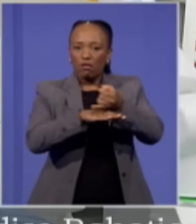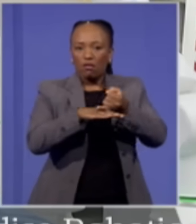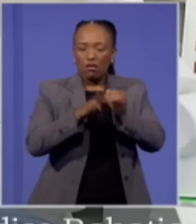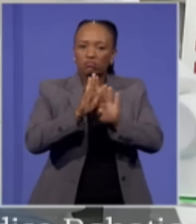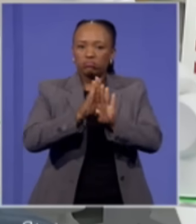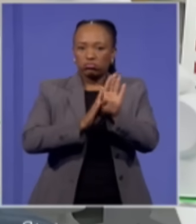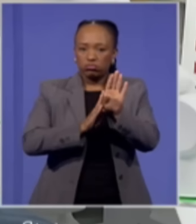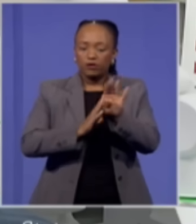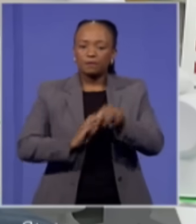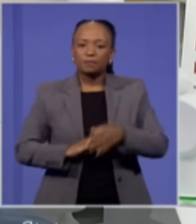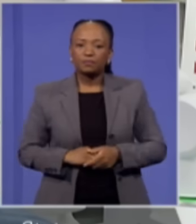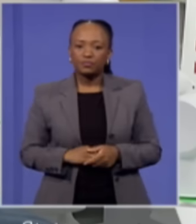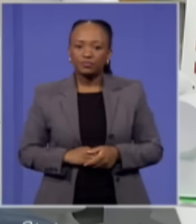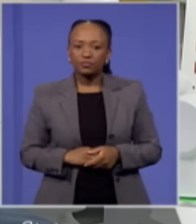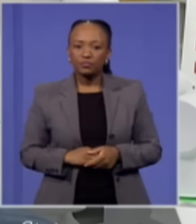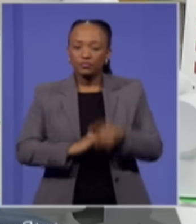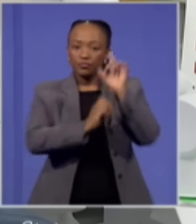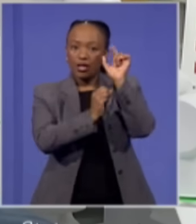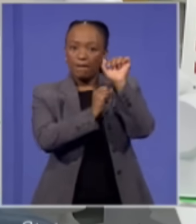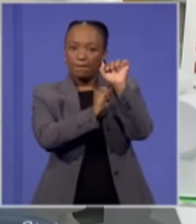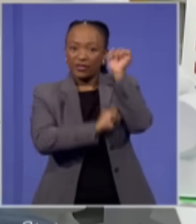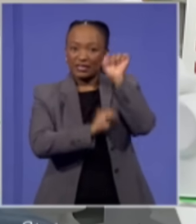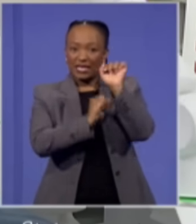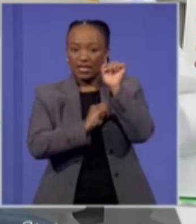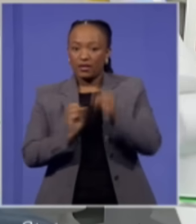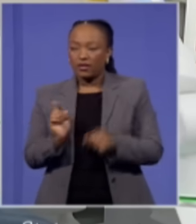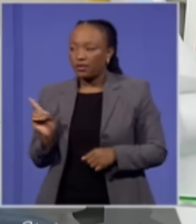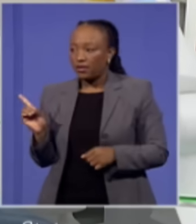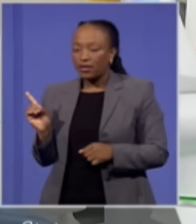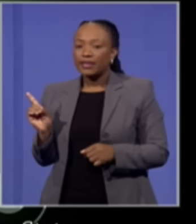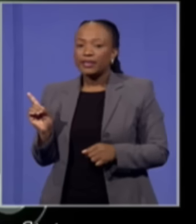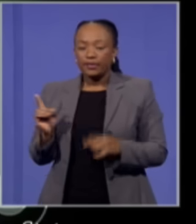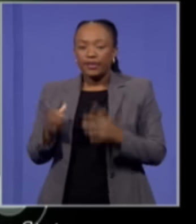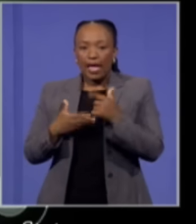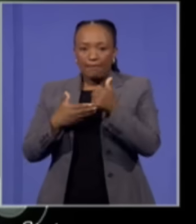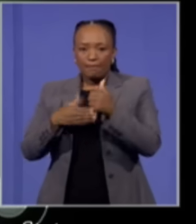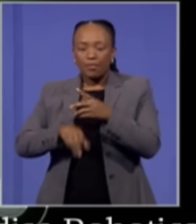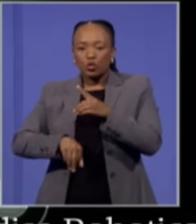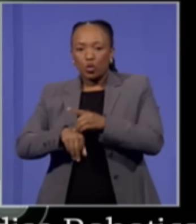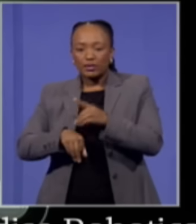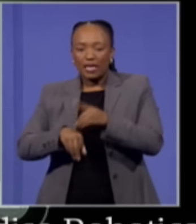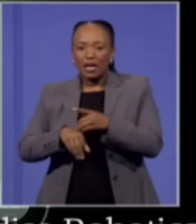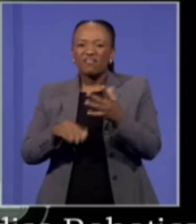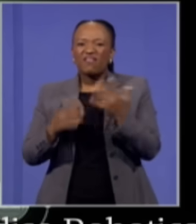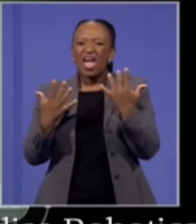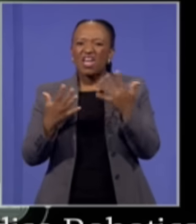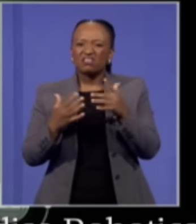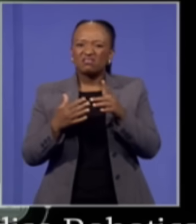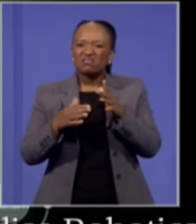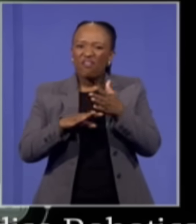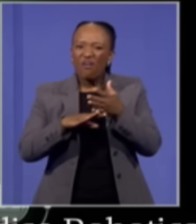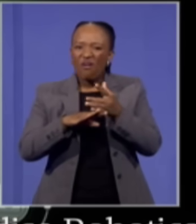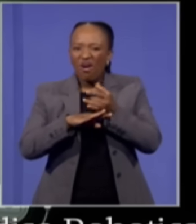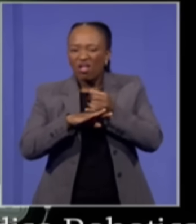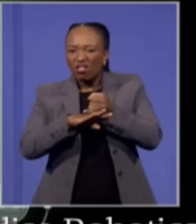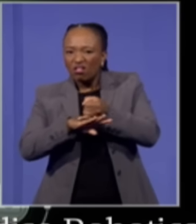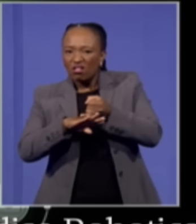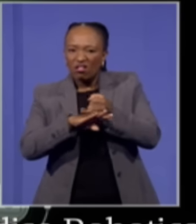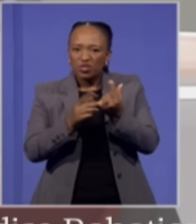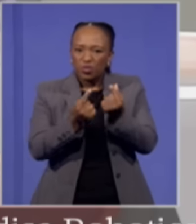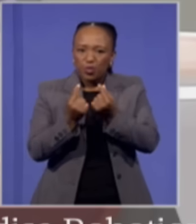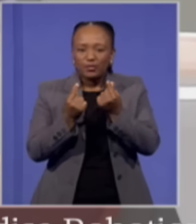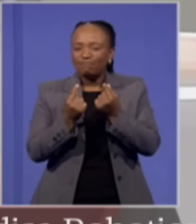Motjhini ona o thusa dingaka hore di fihlelle moo matsoho a kekeng a fihla teng. O fokotsa mathata a ka bang teng nakong ya